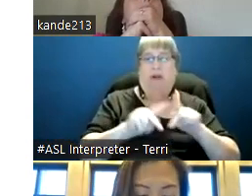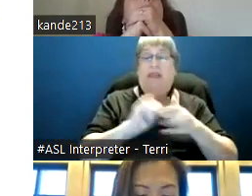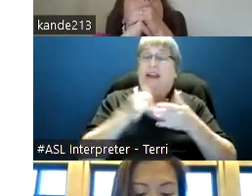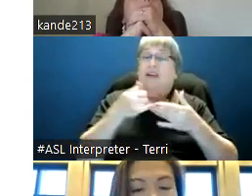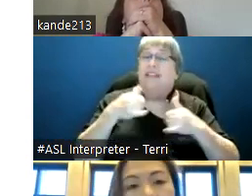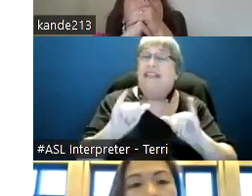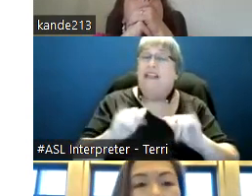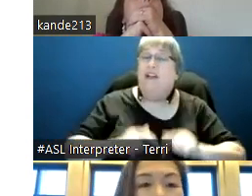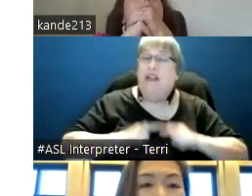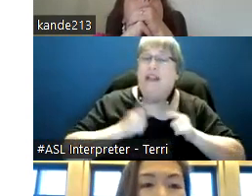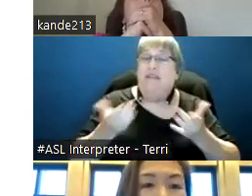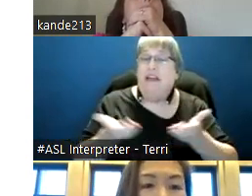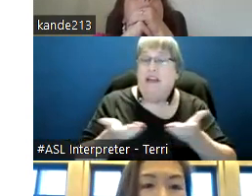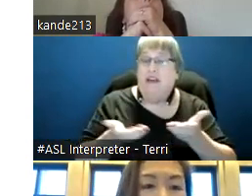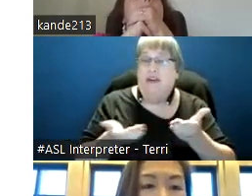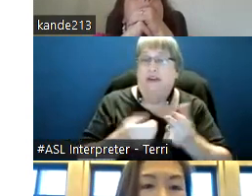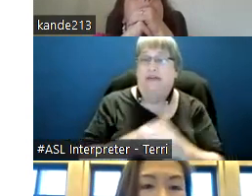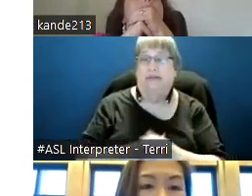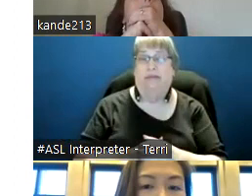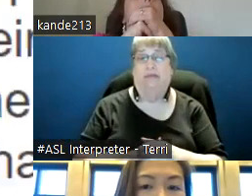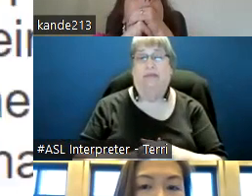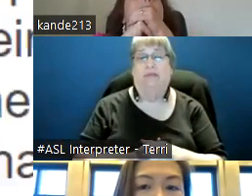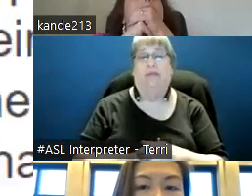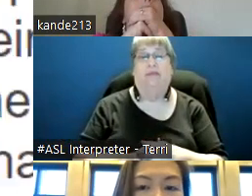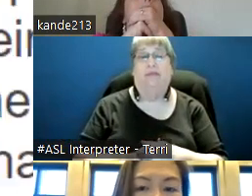this land on which we gather.